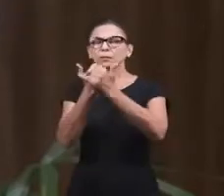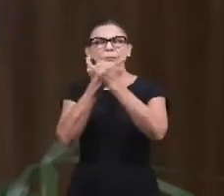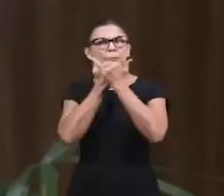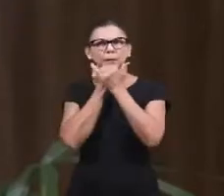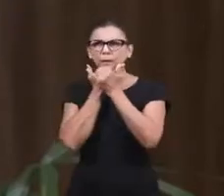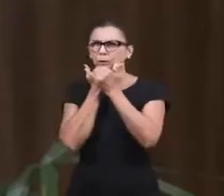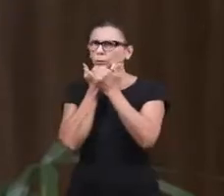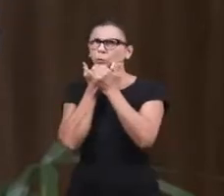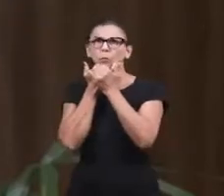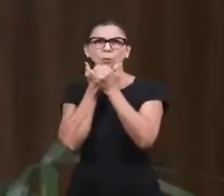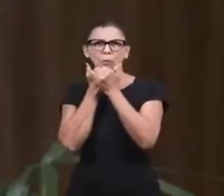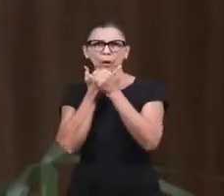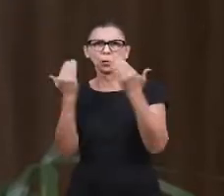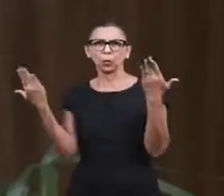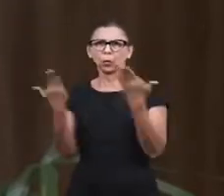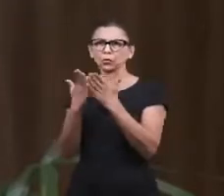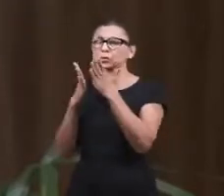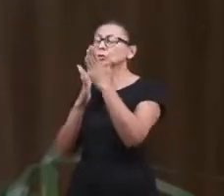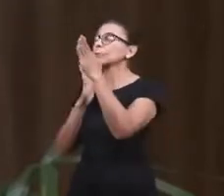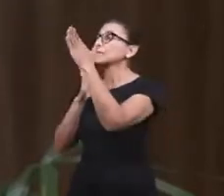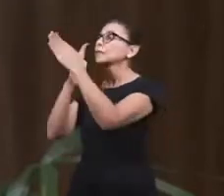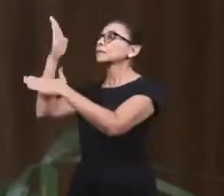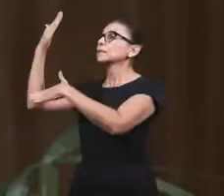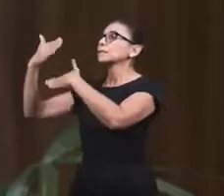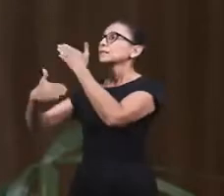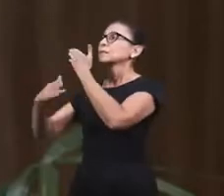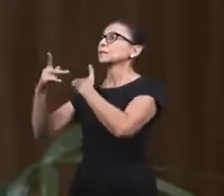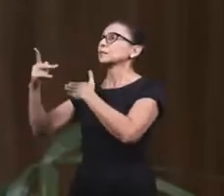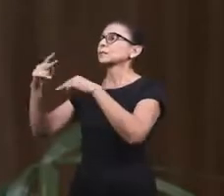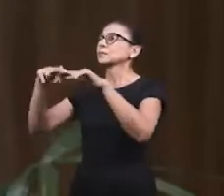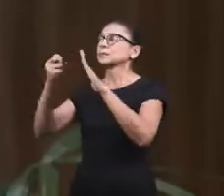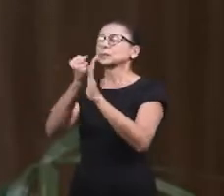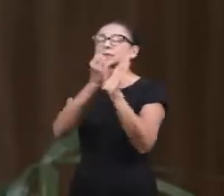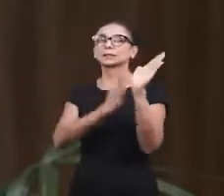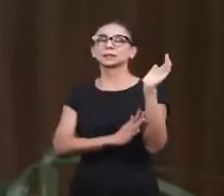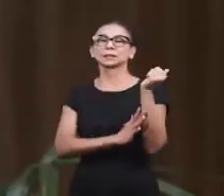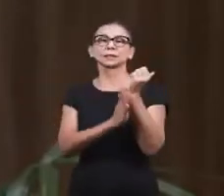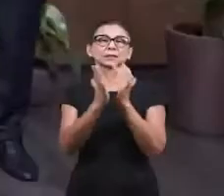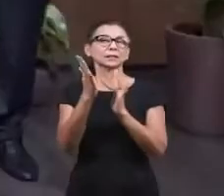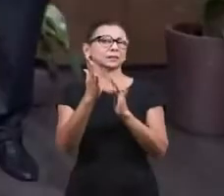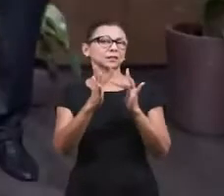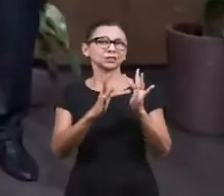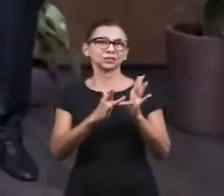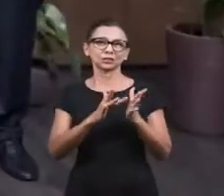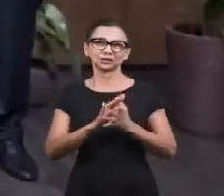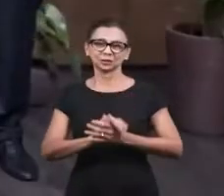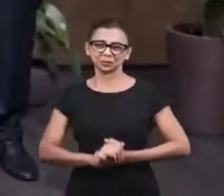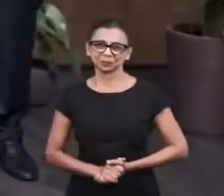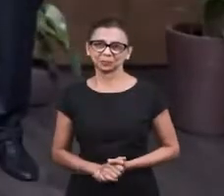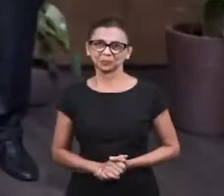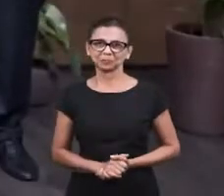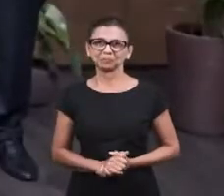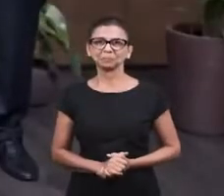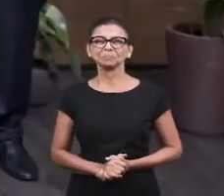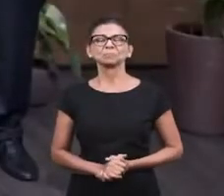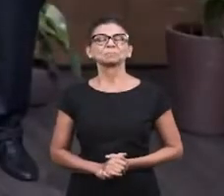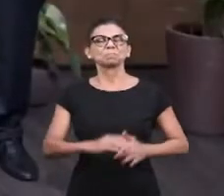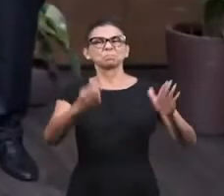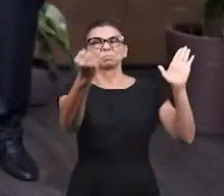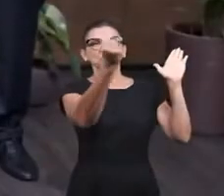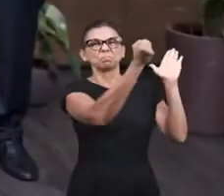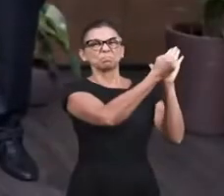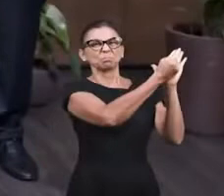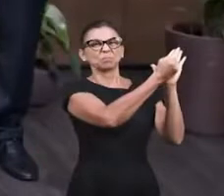sins. And he gave us access into his presence through the blood of Jesus. He wiped